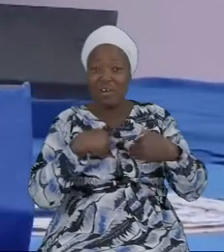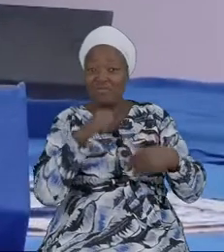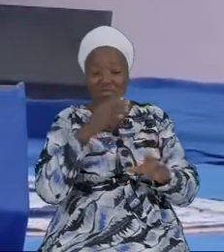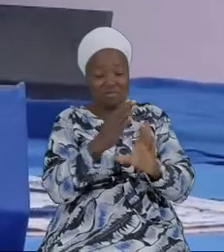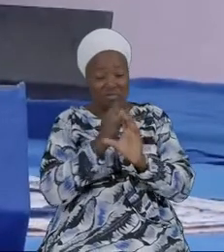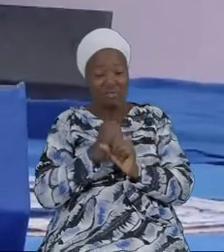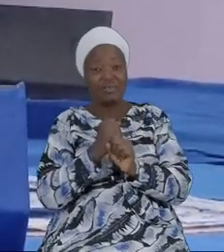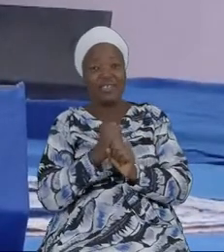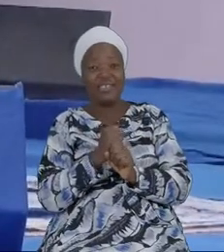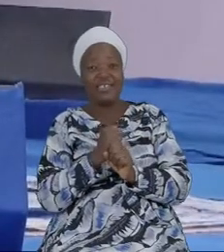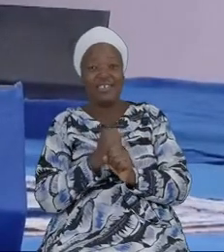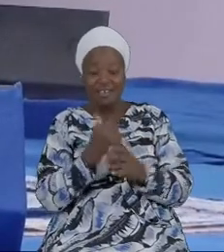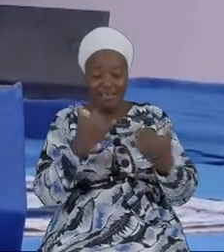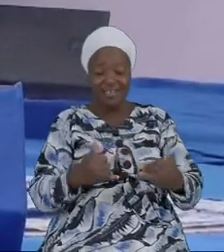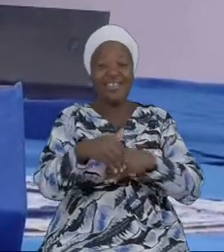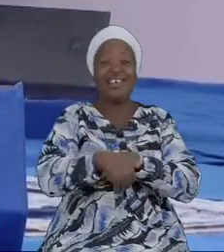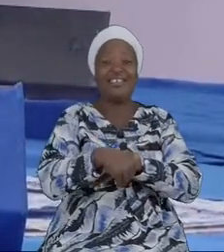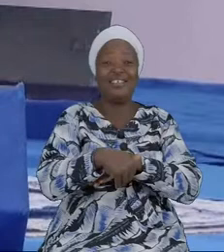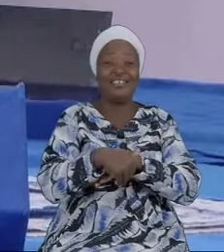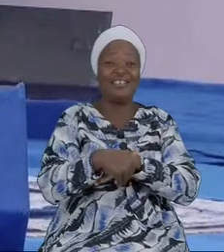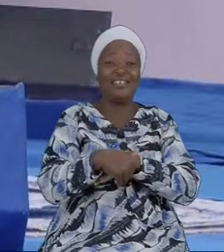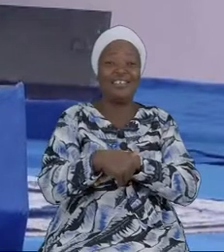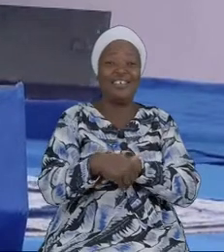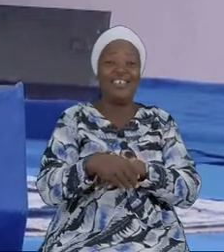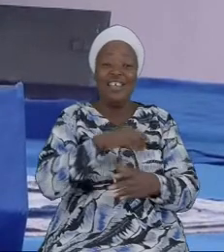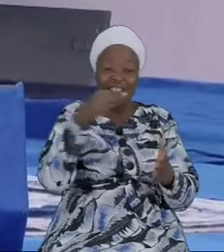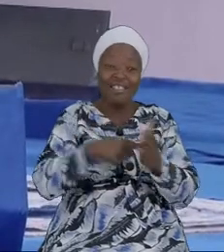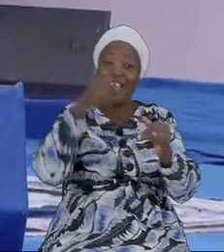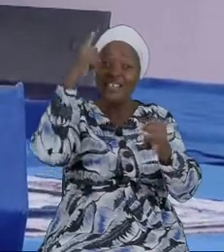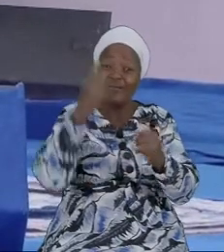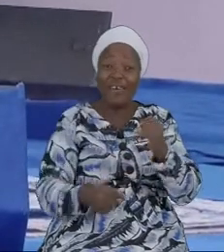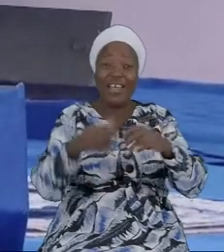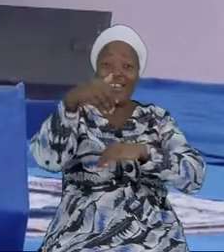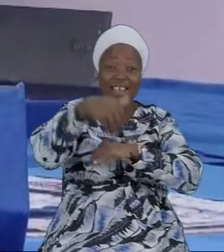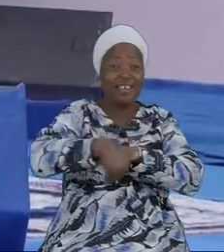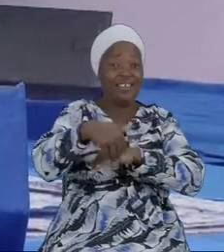got, tonight, this final night,